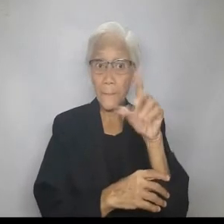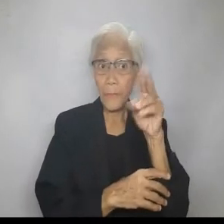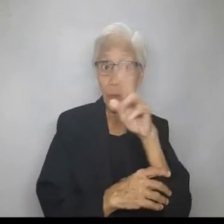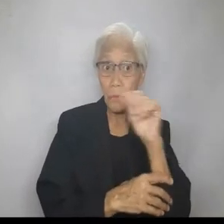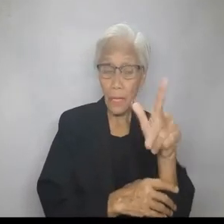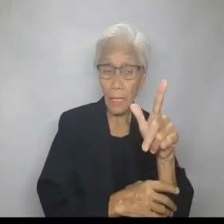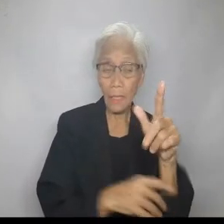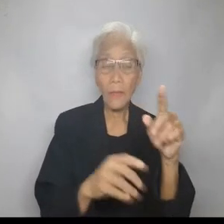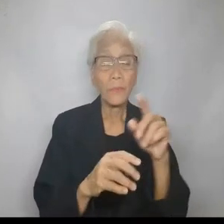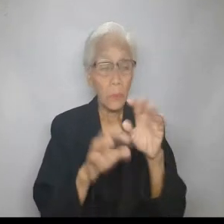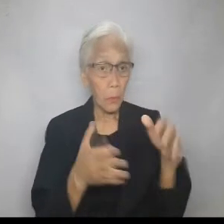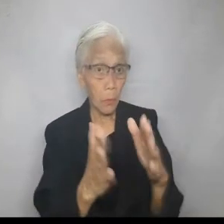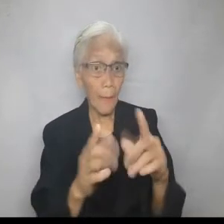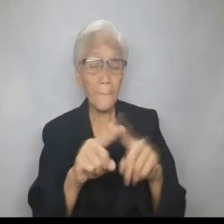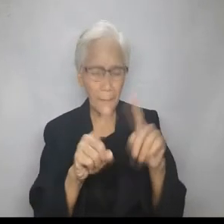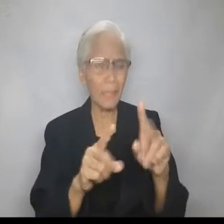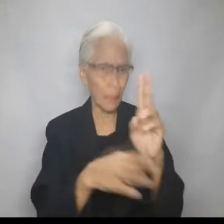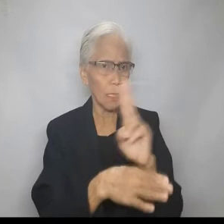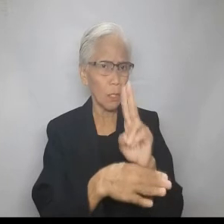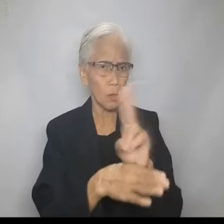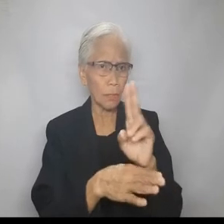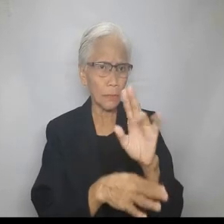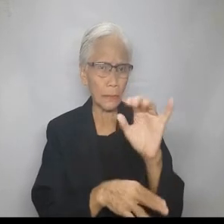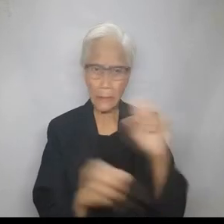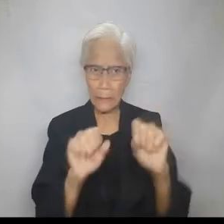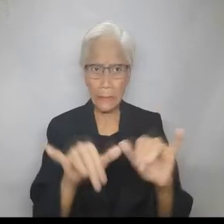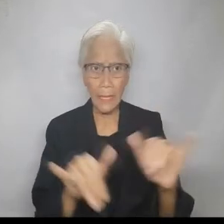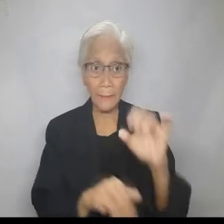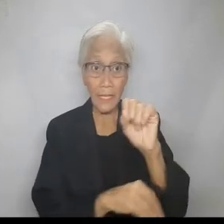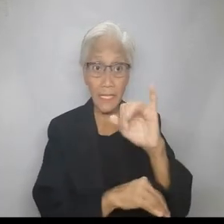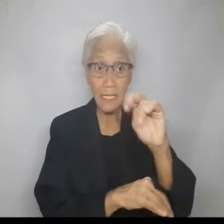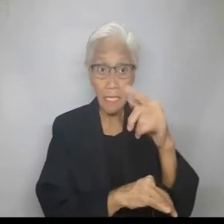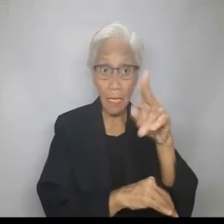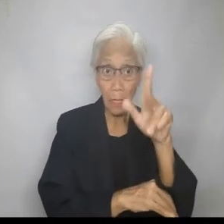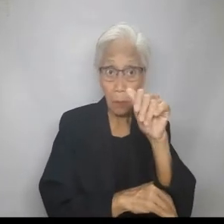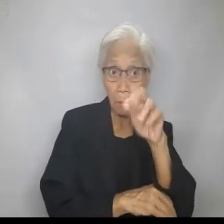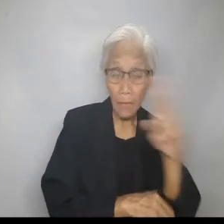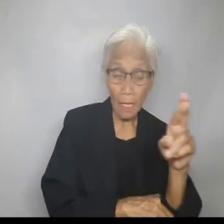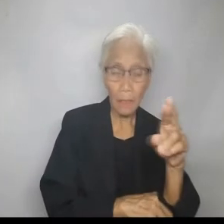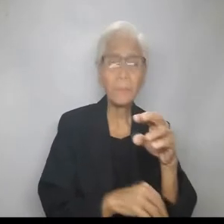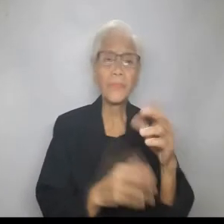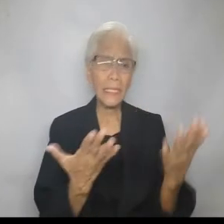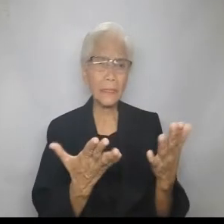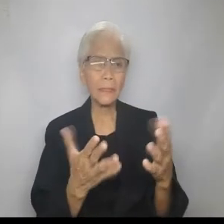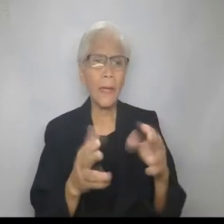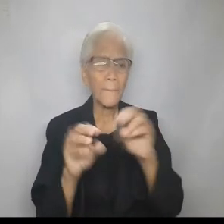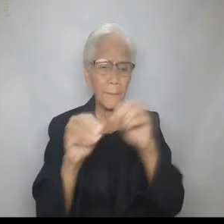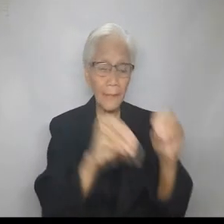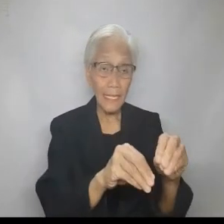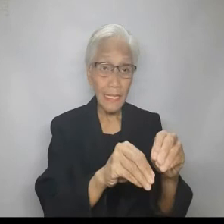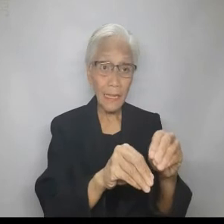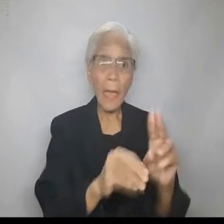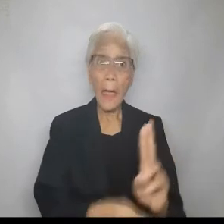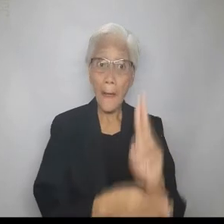form, it is often used as a singular as well. The arm tefillah or shel yad is placed